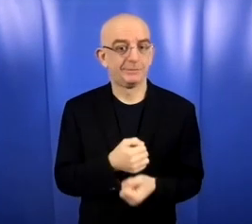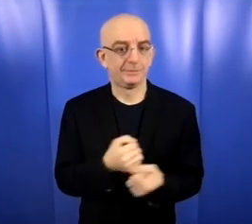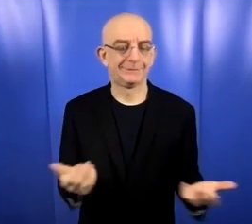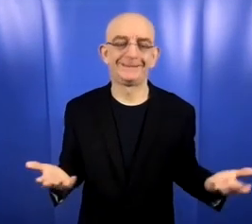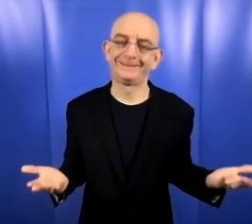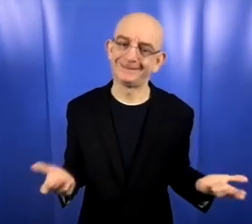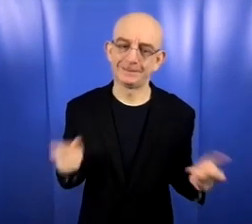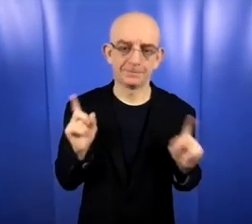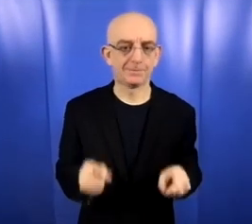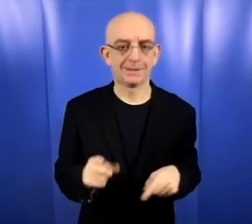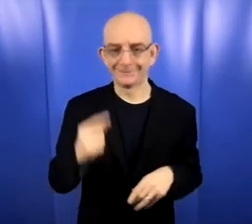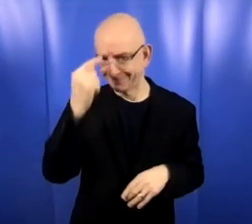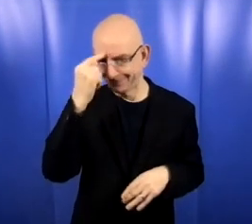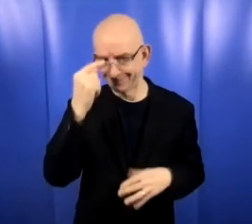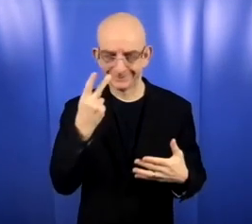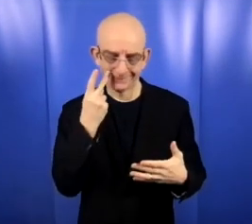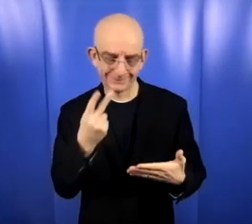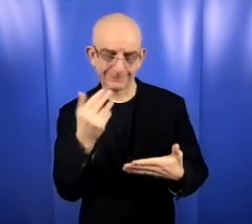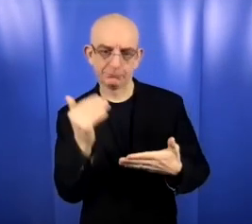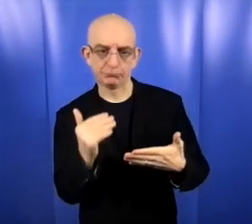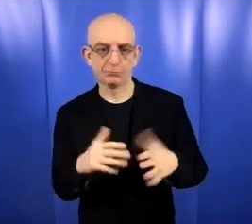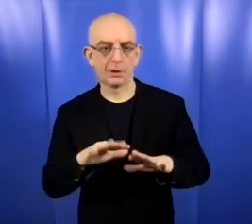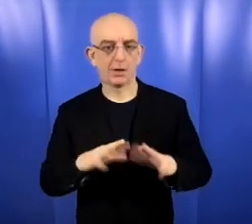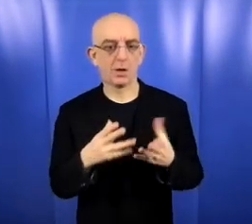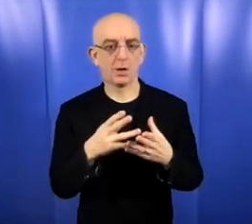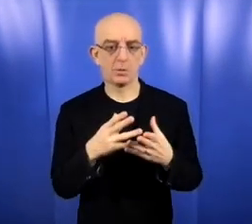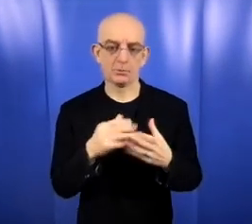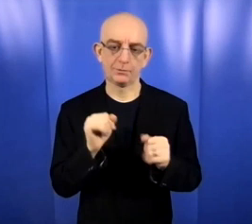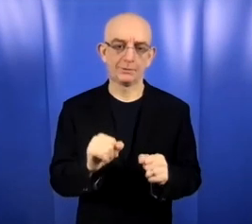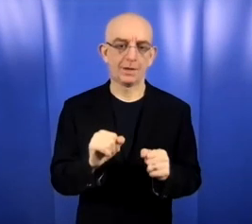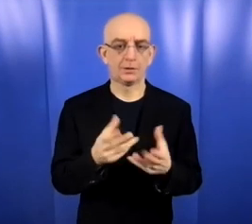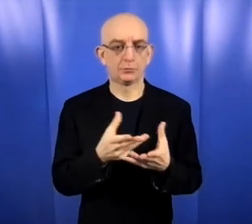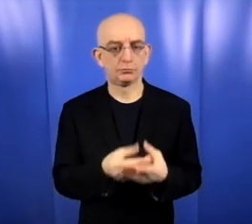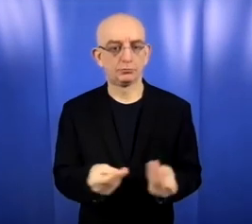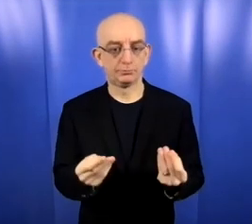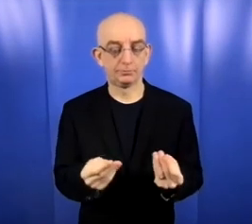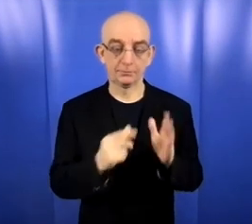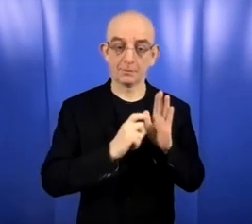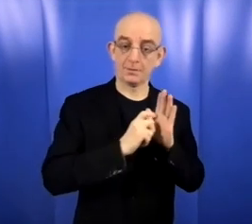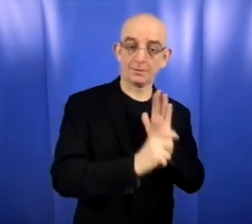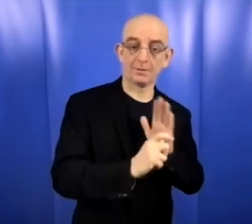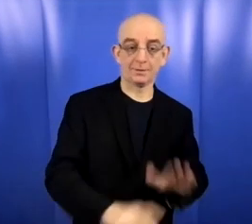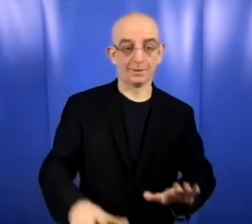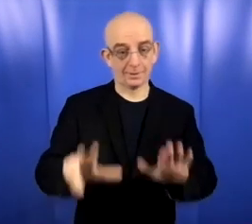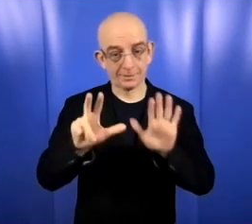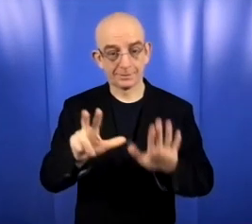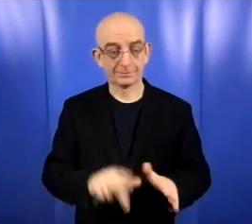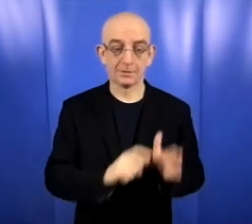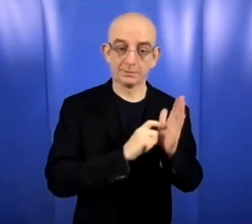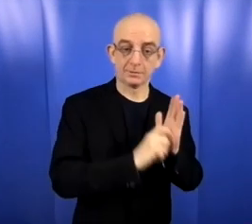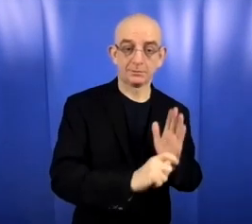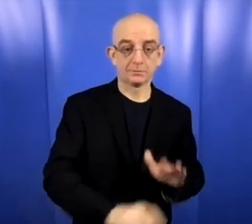of that Global Compact, okay, they talk about prevention. They talk about the